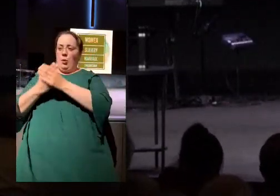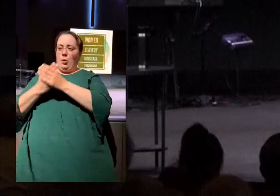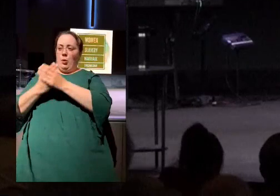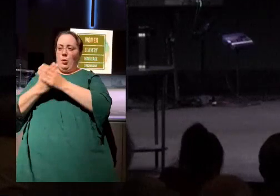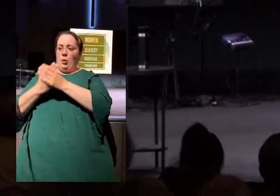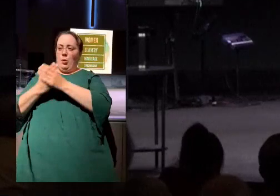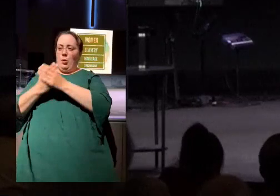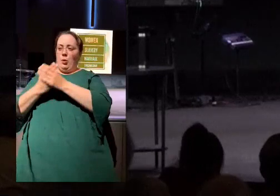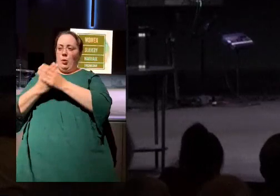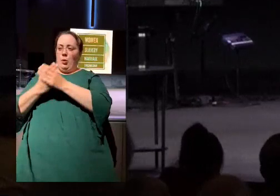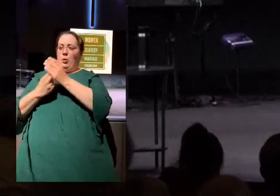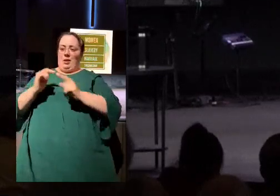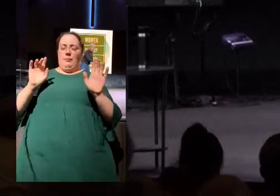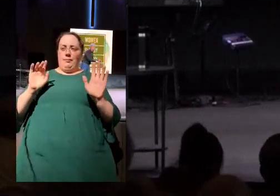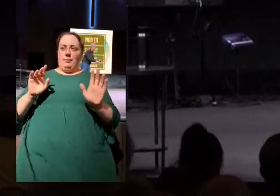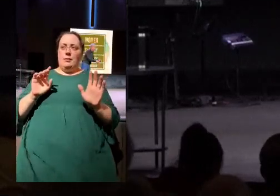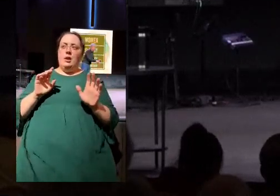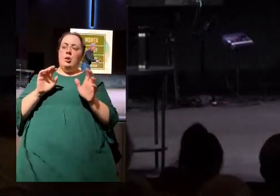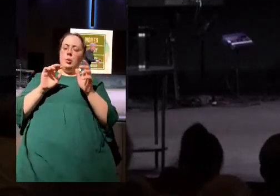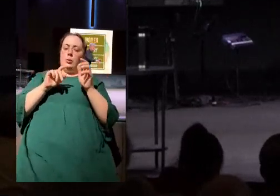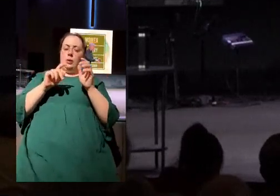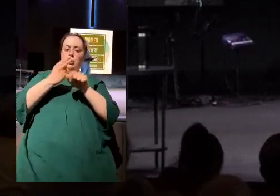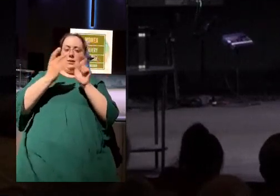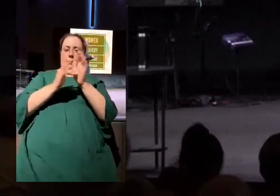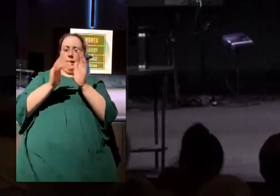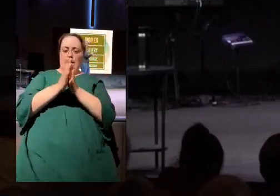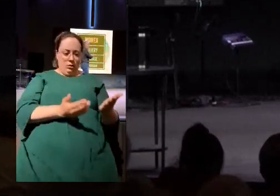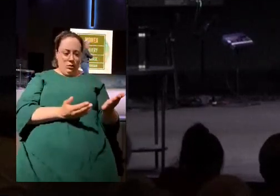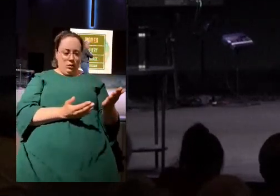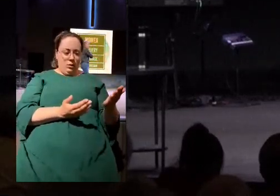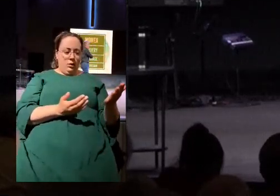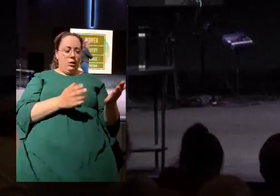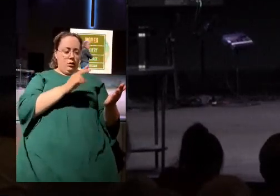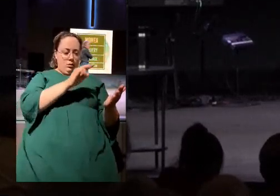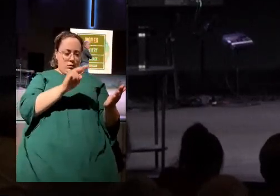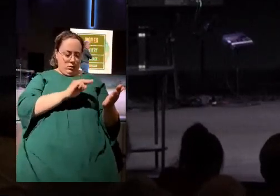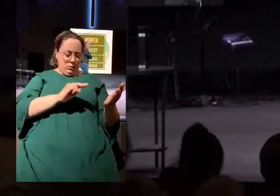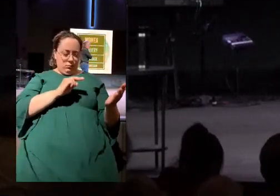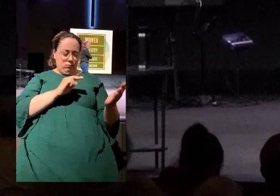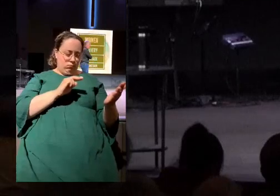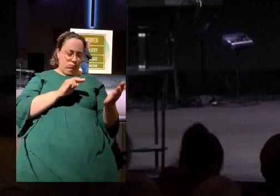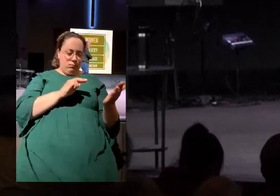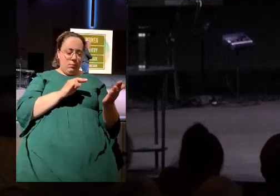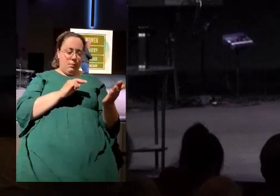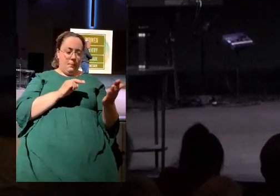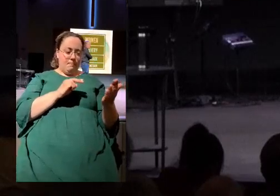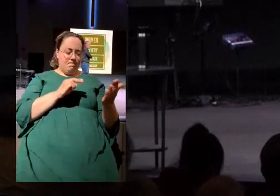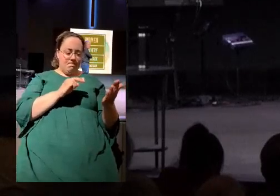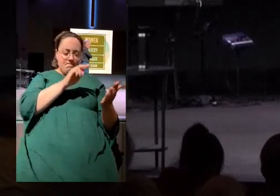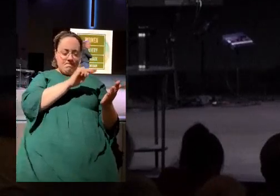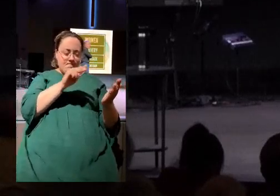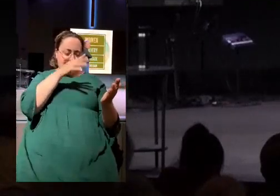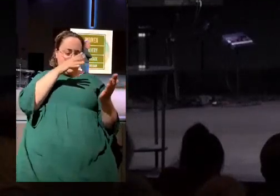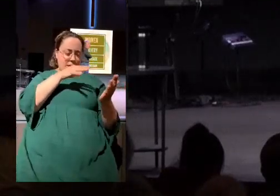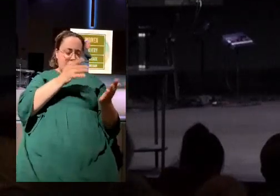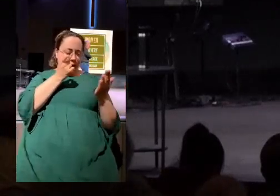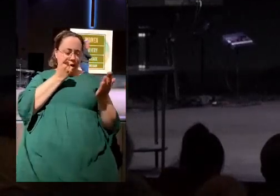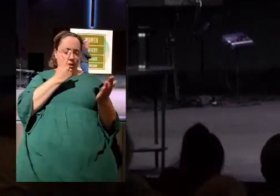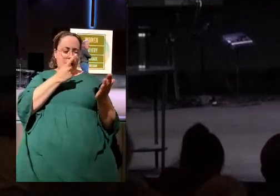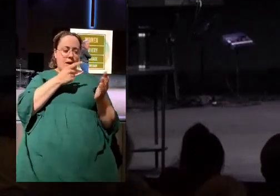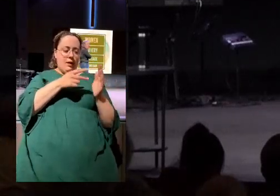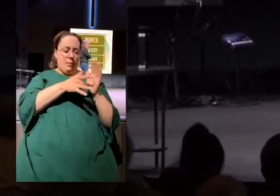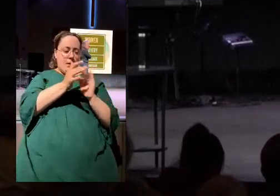apply themselves? We don't want to just blindly repeat. No one is saying here that I'm going to be